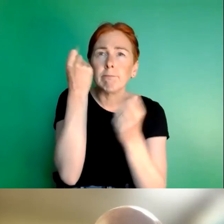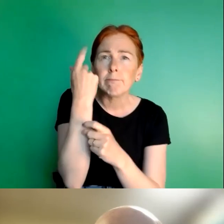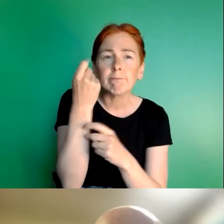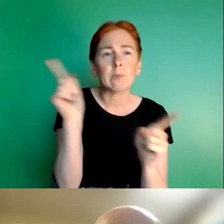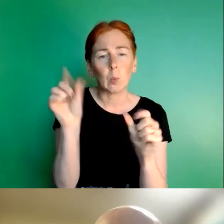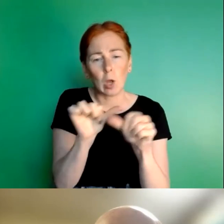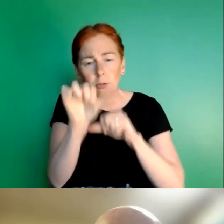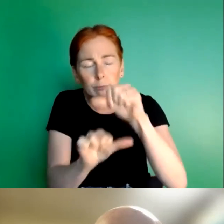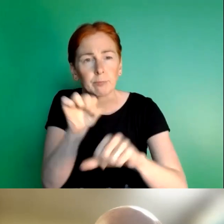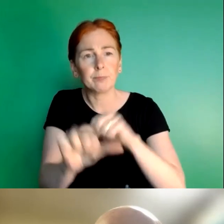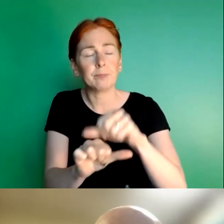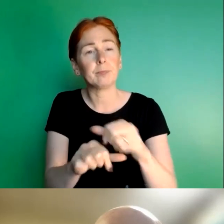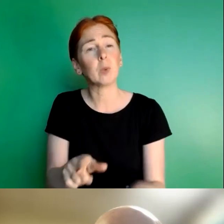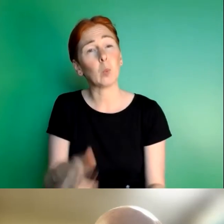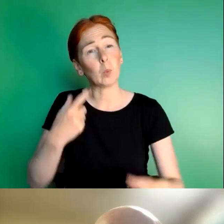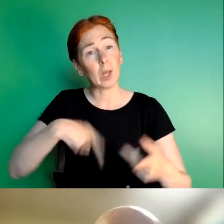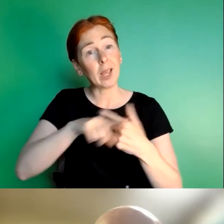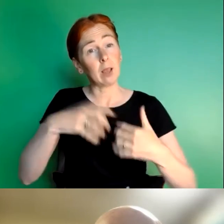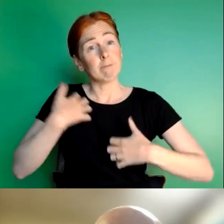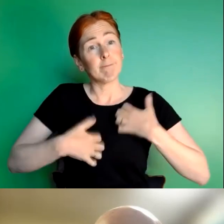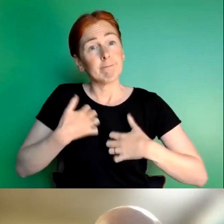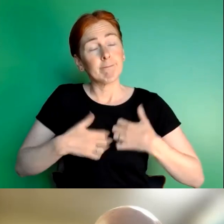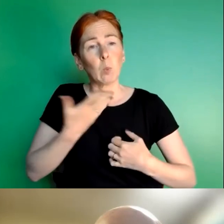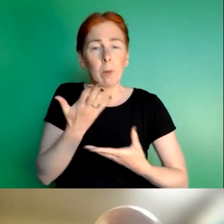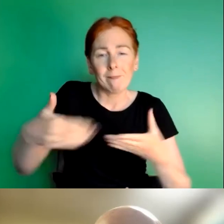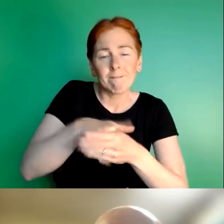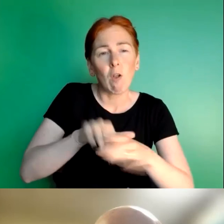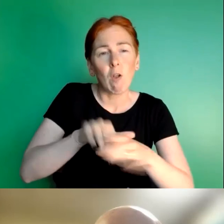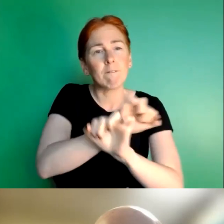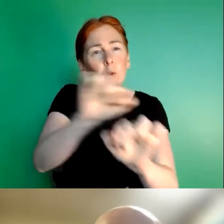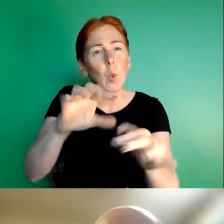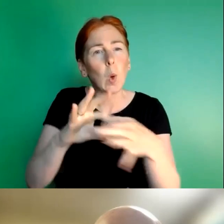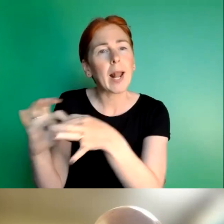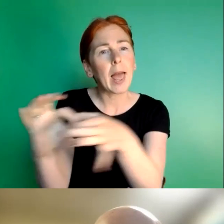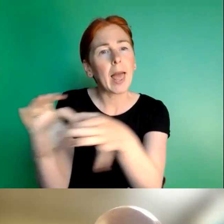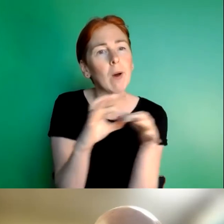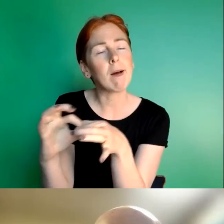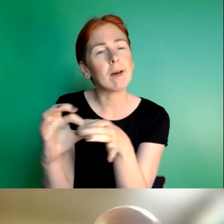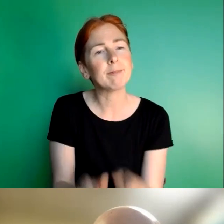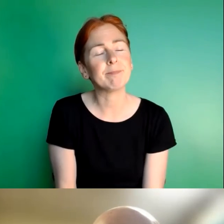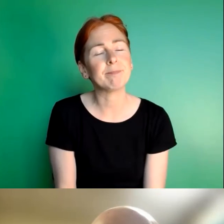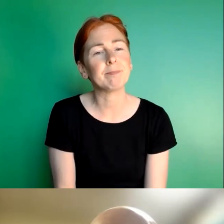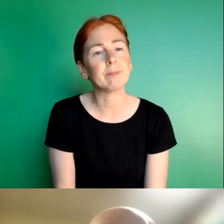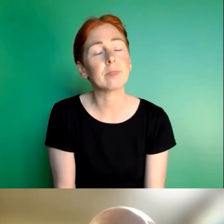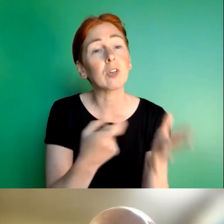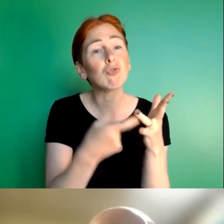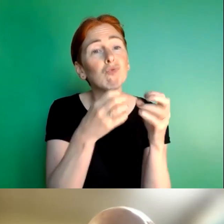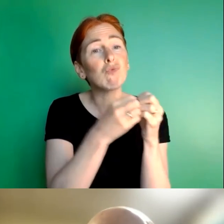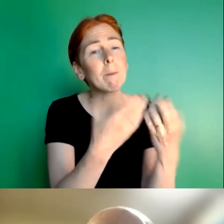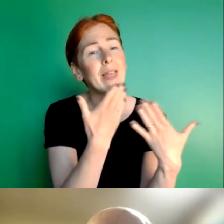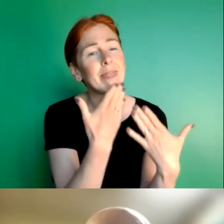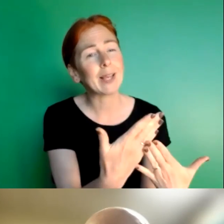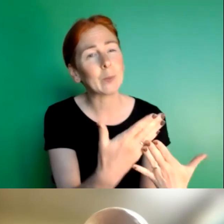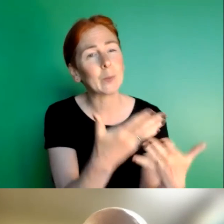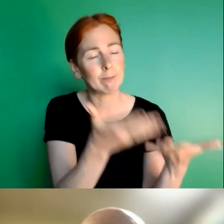to being part of your network as you move beyond diagnosis. So thanks so much to Rob. I'm going to hand over to Matt to close,